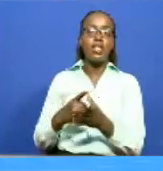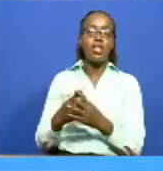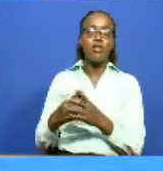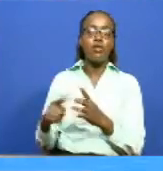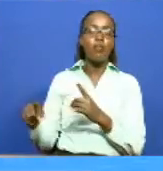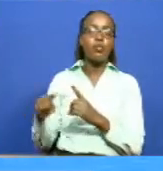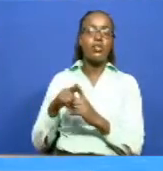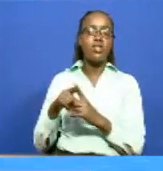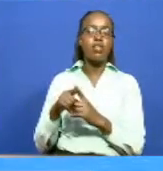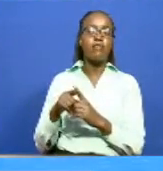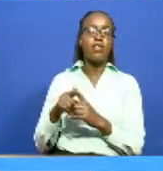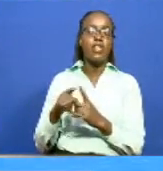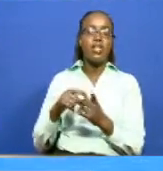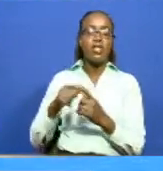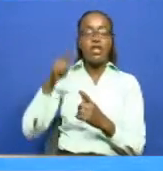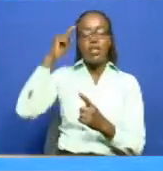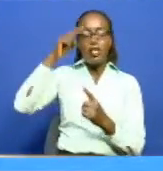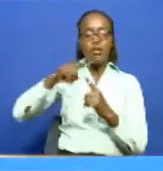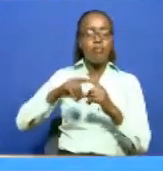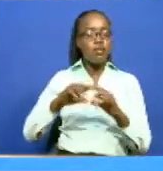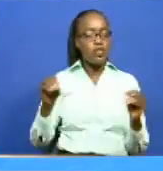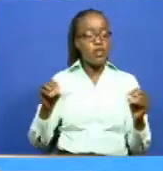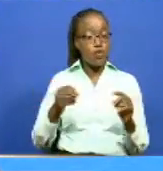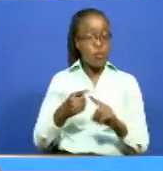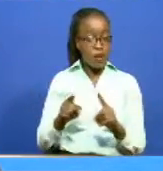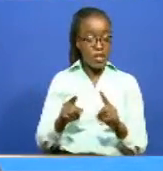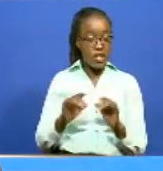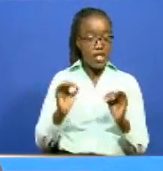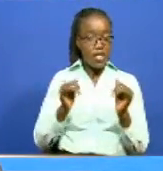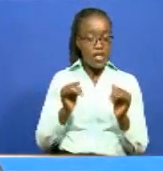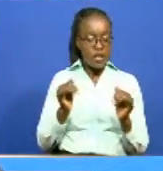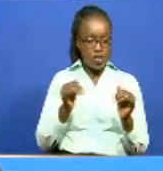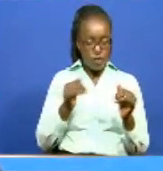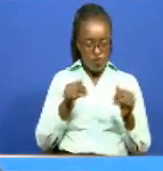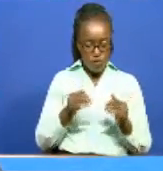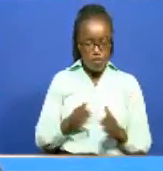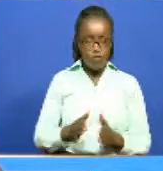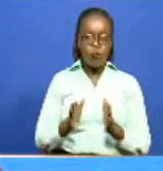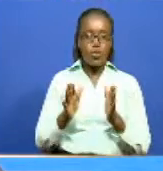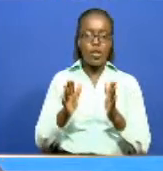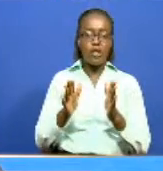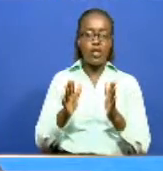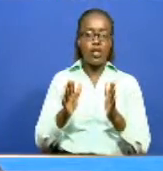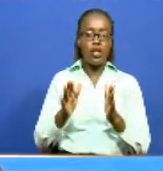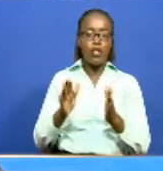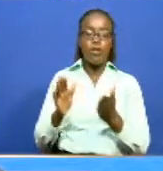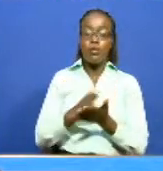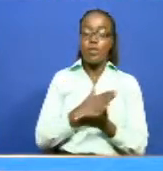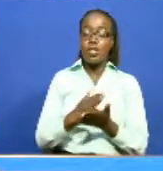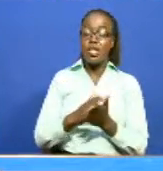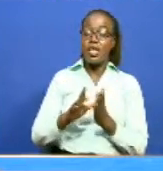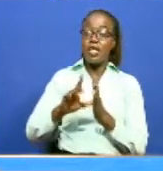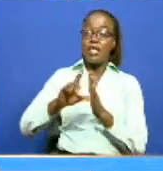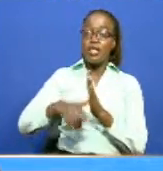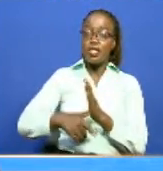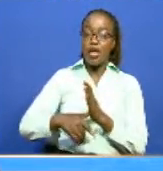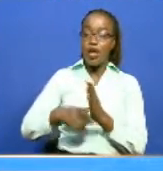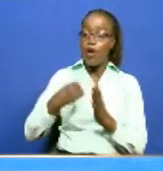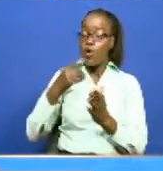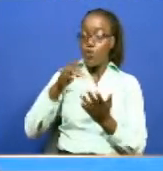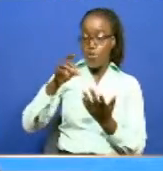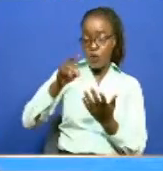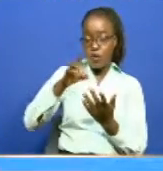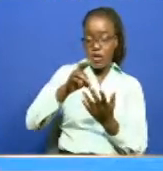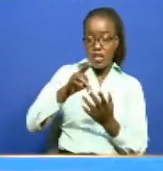it defeats the purpose of that. However, we have a new testing strategy, and that is what the DG will share with you. Who are we prioritizing when it